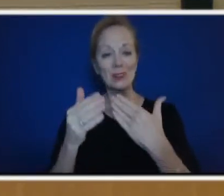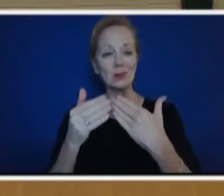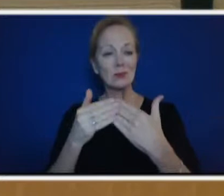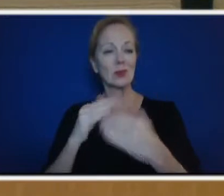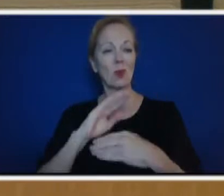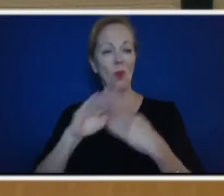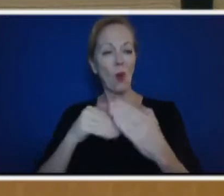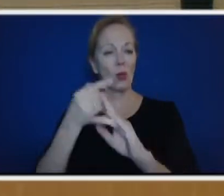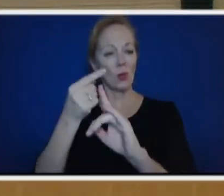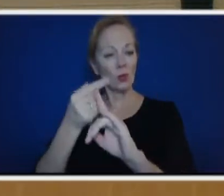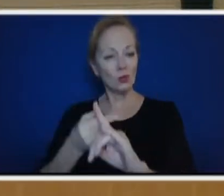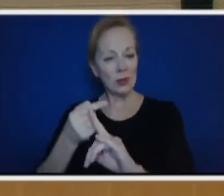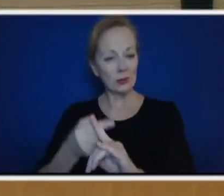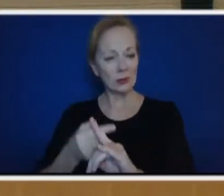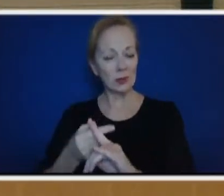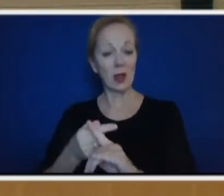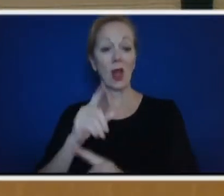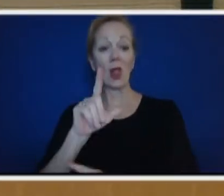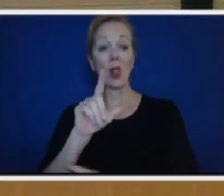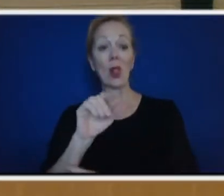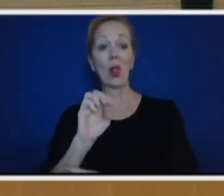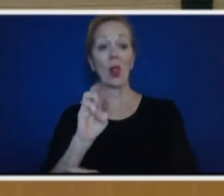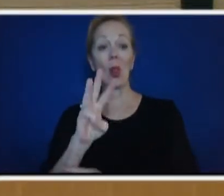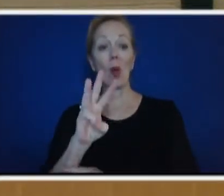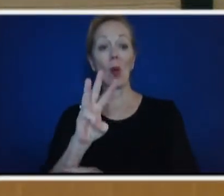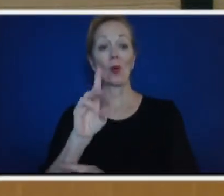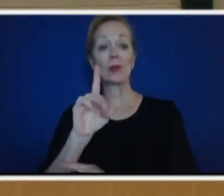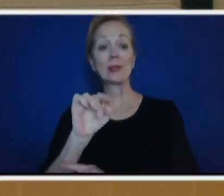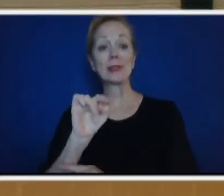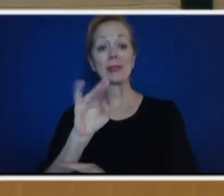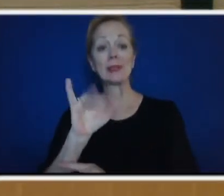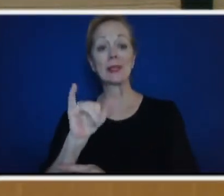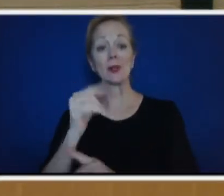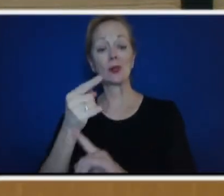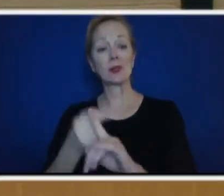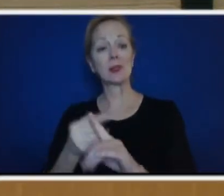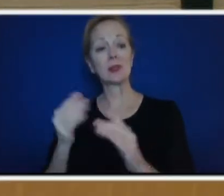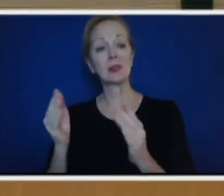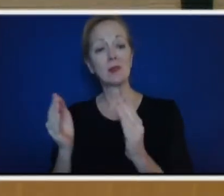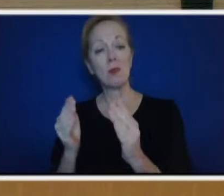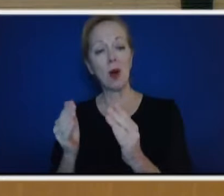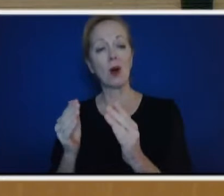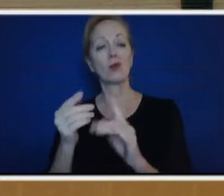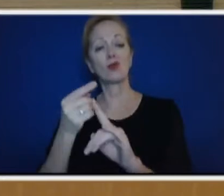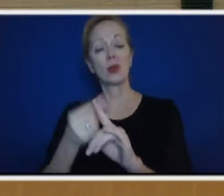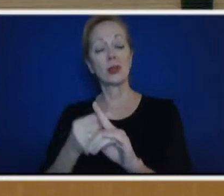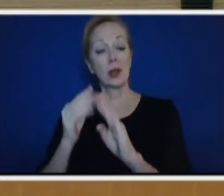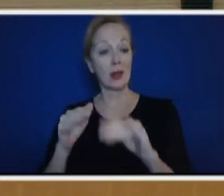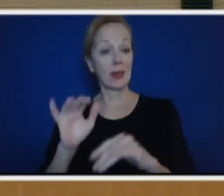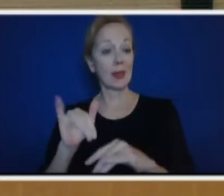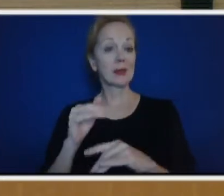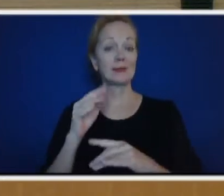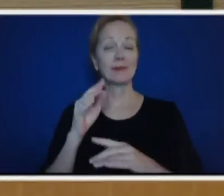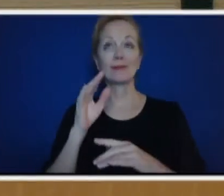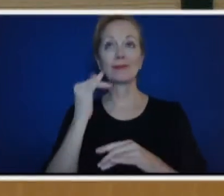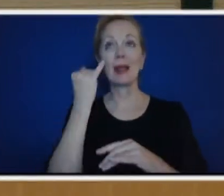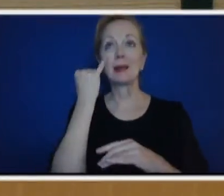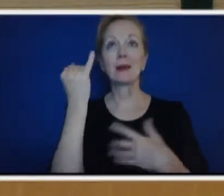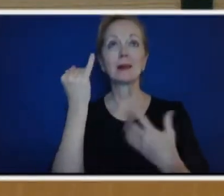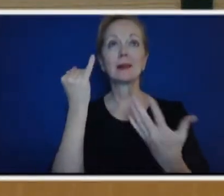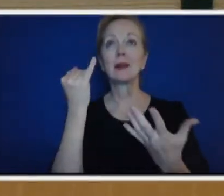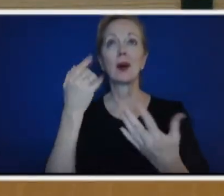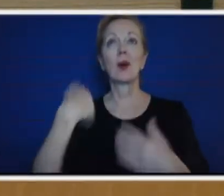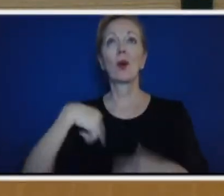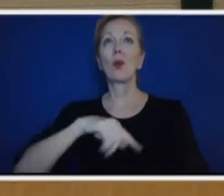this is basically low-density rentals. It's all small rental houses. That's a concept whose we